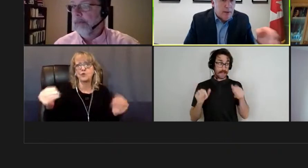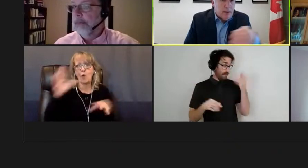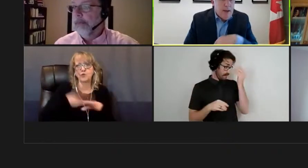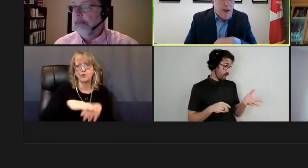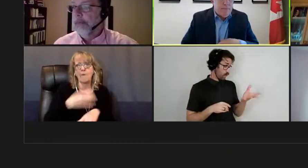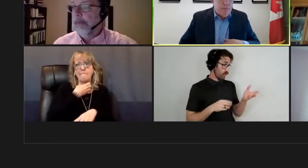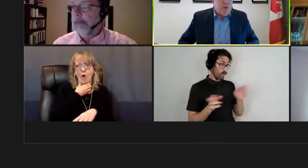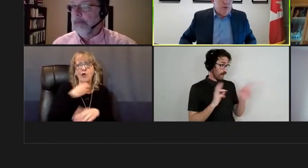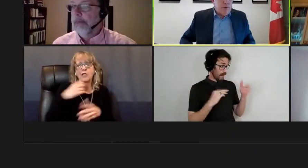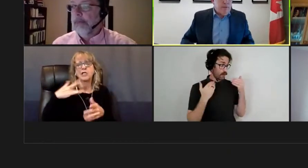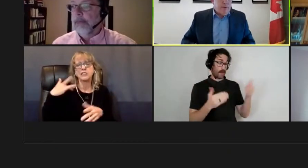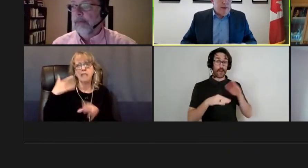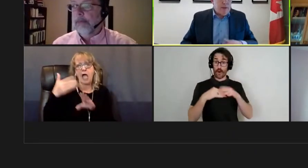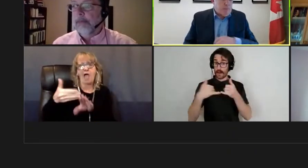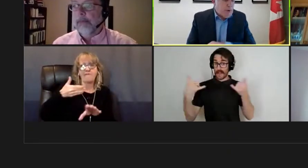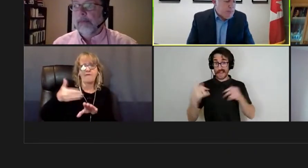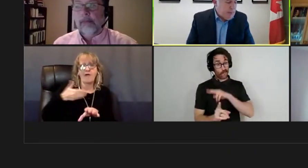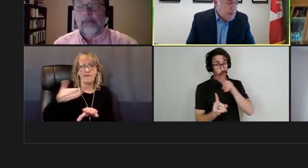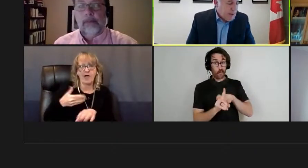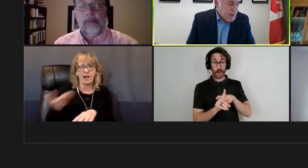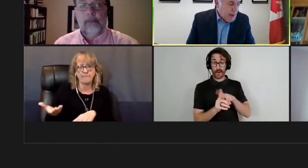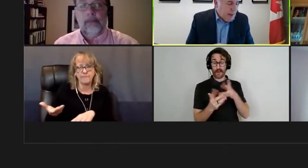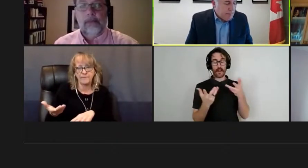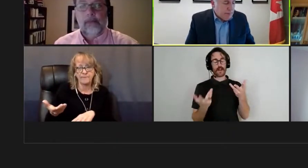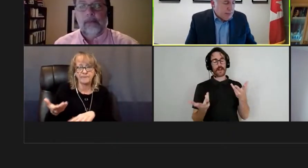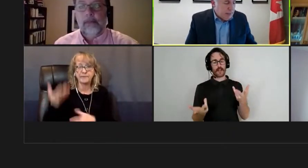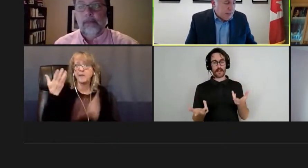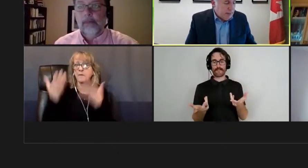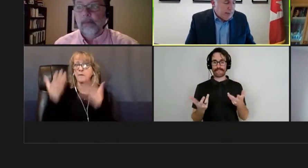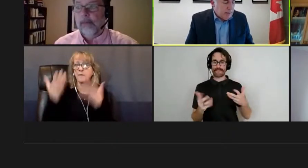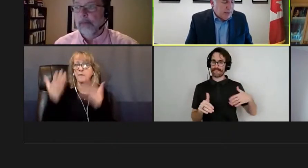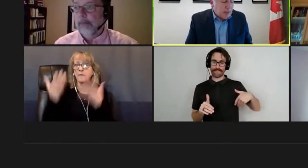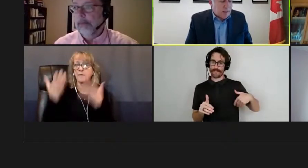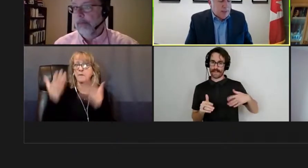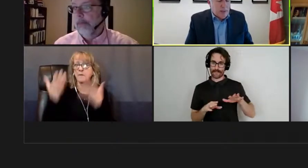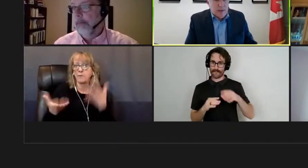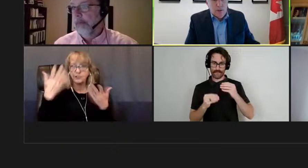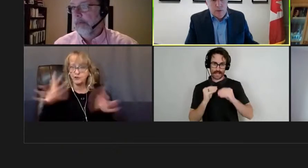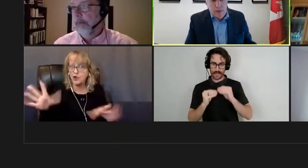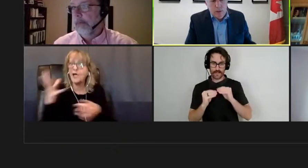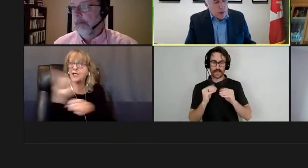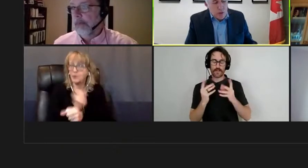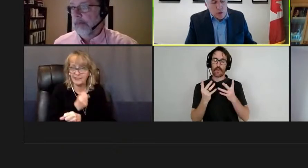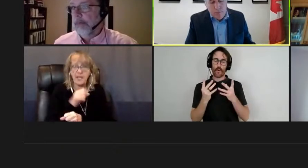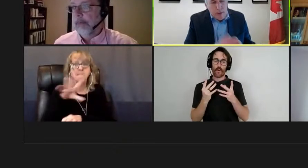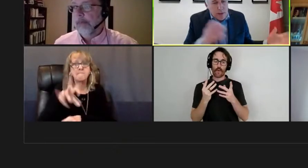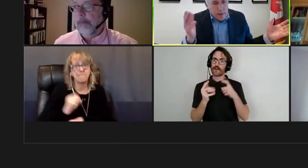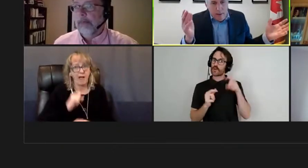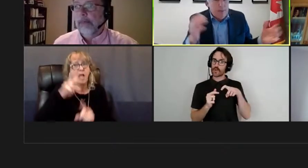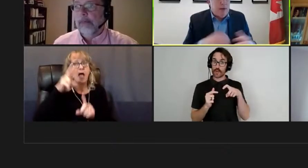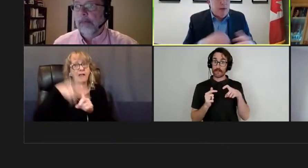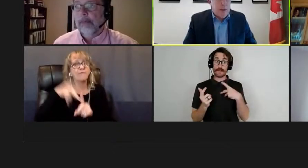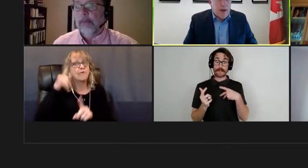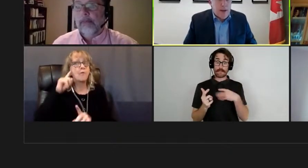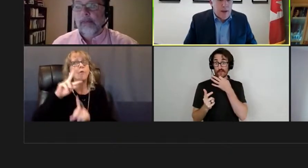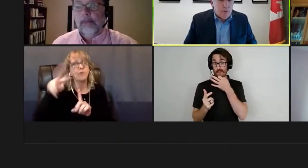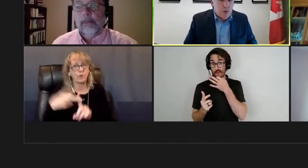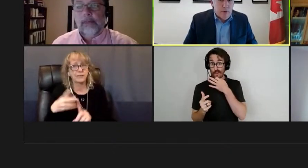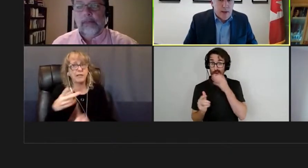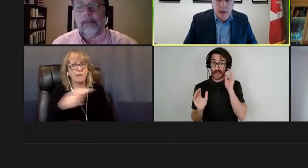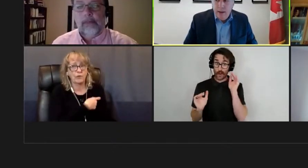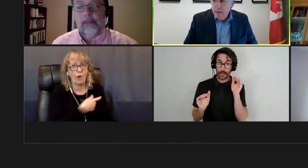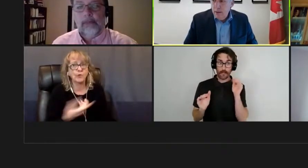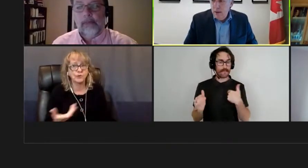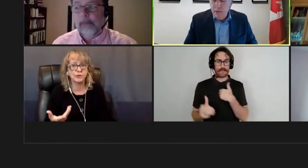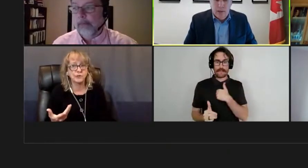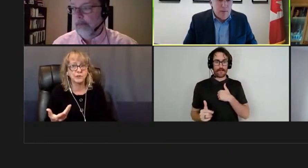online and booked their next appointment. But that's not done yet. So it should be imminently. And I'm sorry,